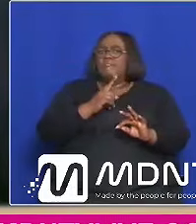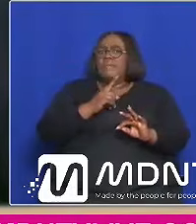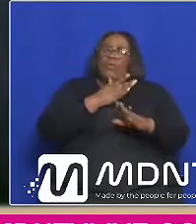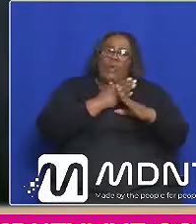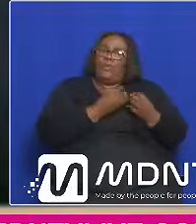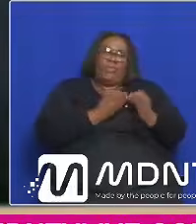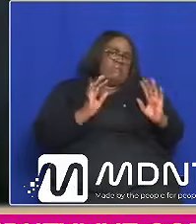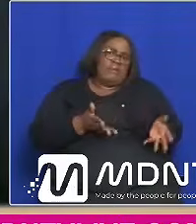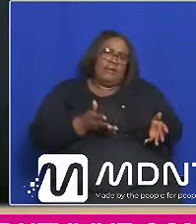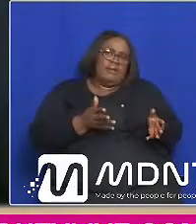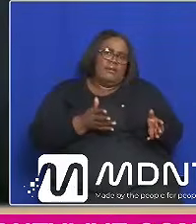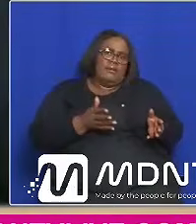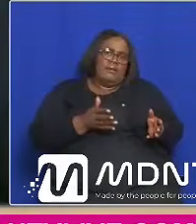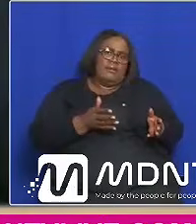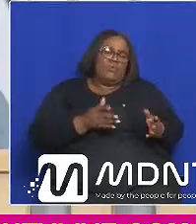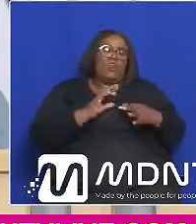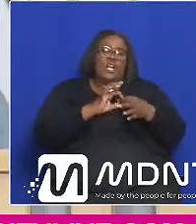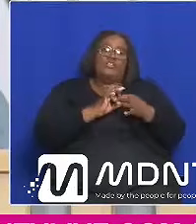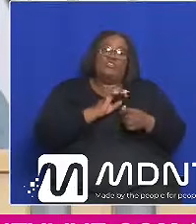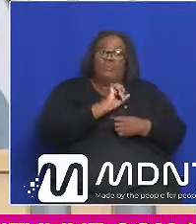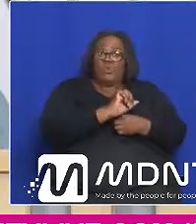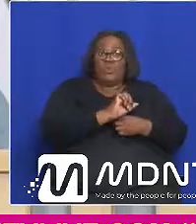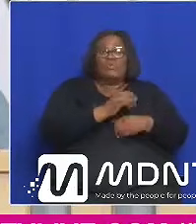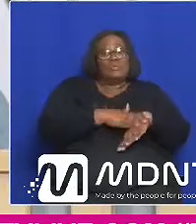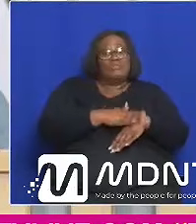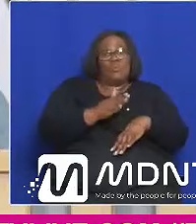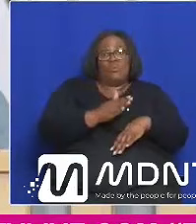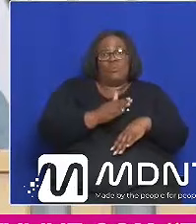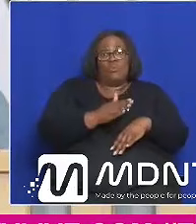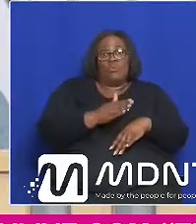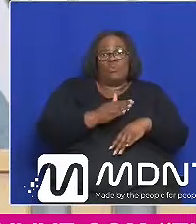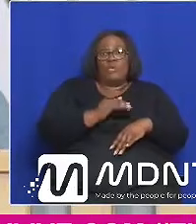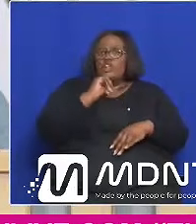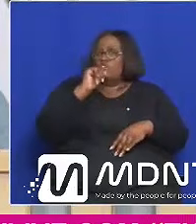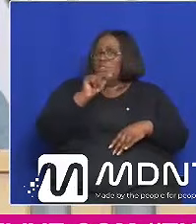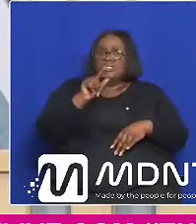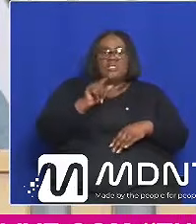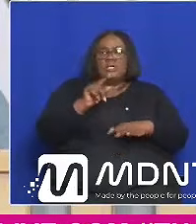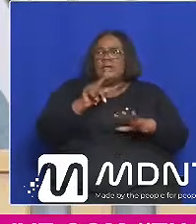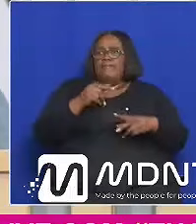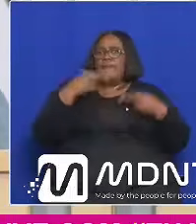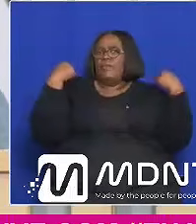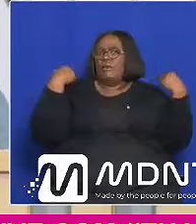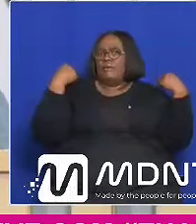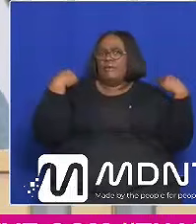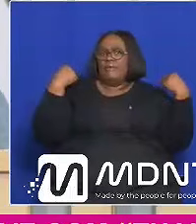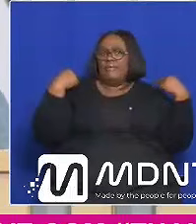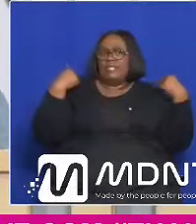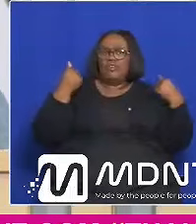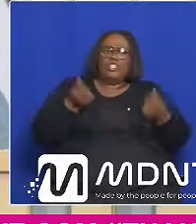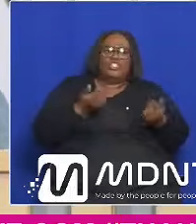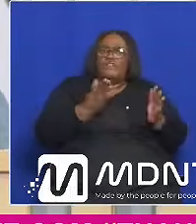fact your relationship was more than that. Are you prepared to accept that? Are you or are you not? Maybe let me pose this as a